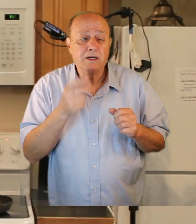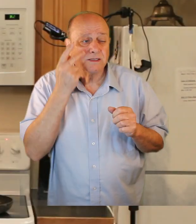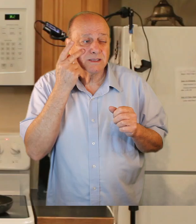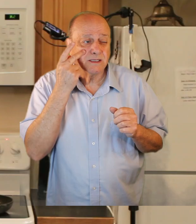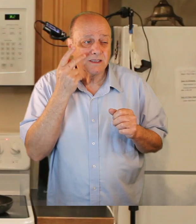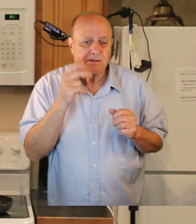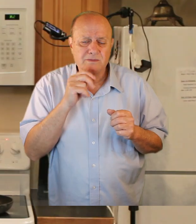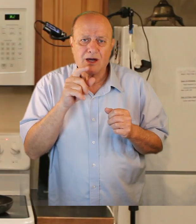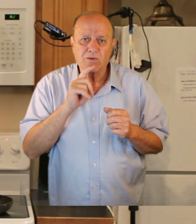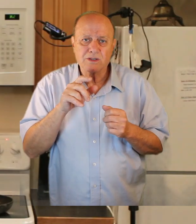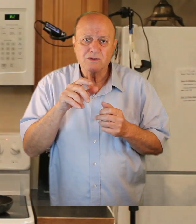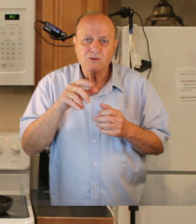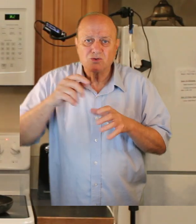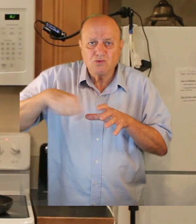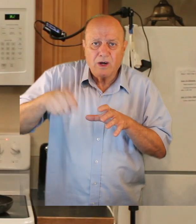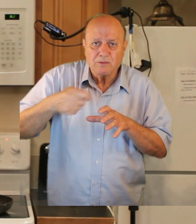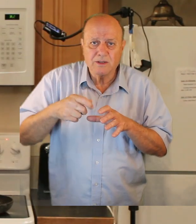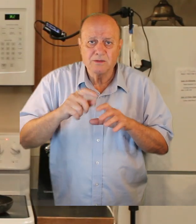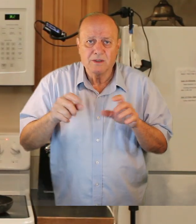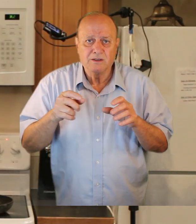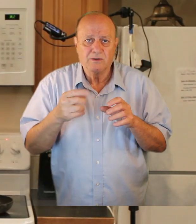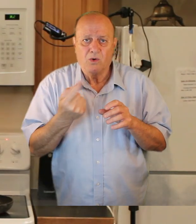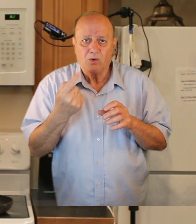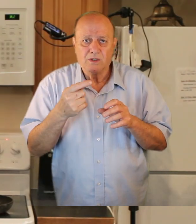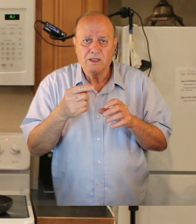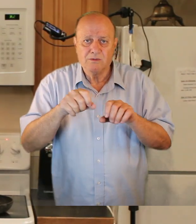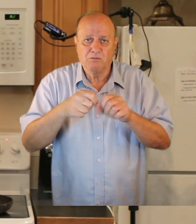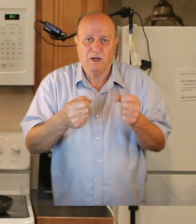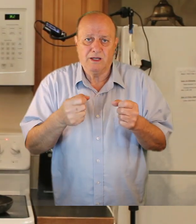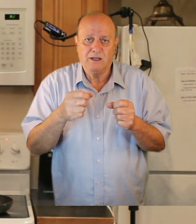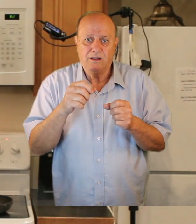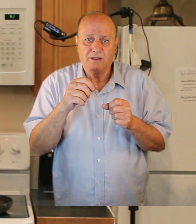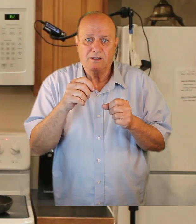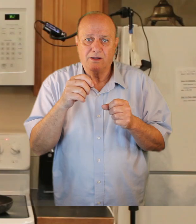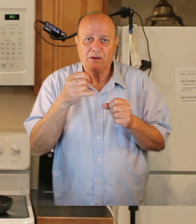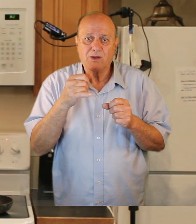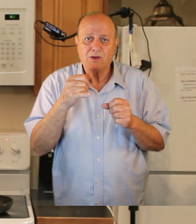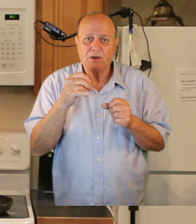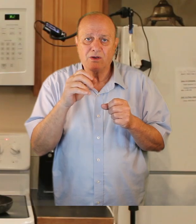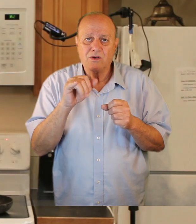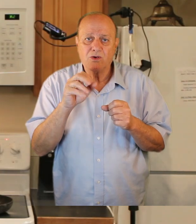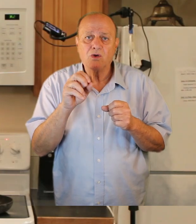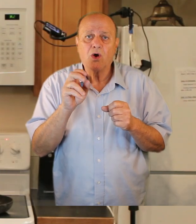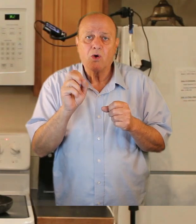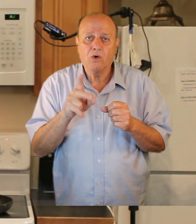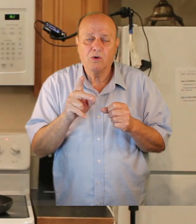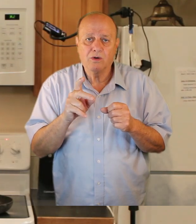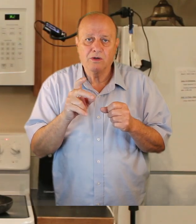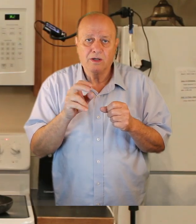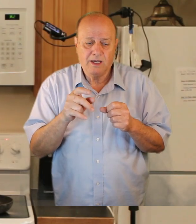You may be able to see I'm not scrambling the egg, I'm simply breaking up the yolk and allowing that to cook. This is